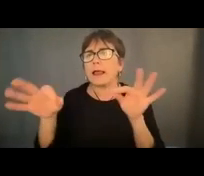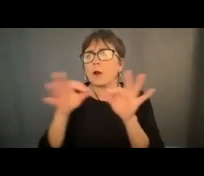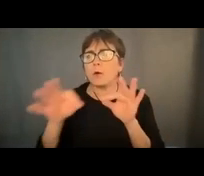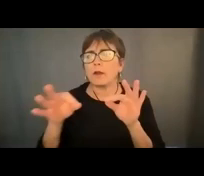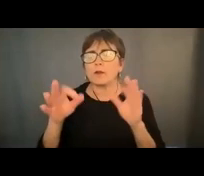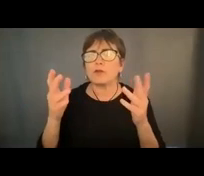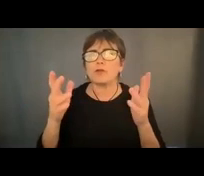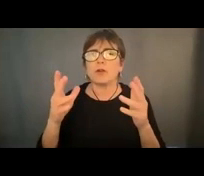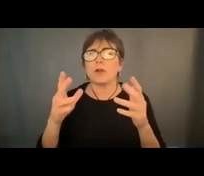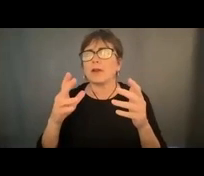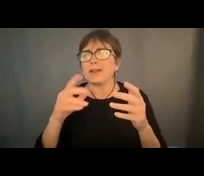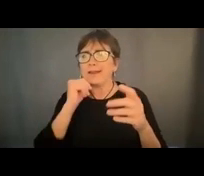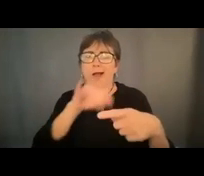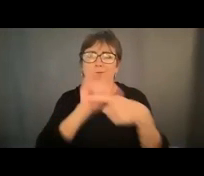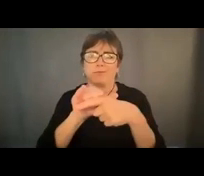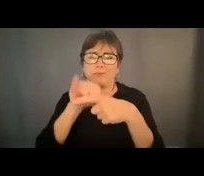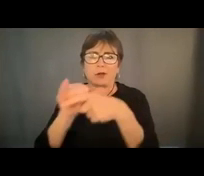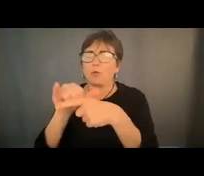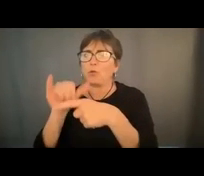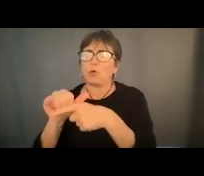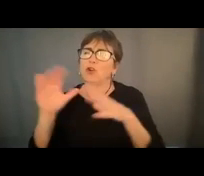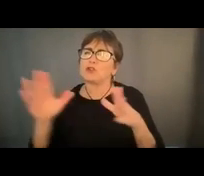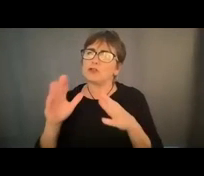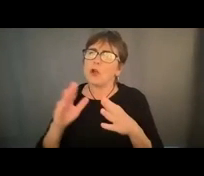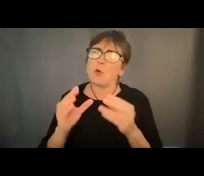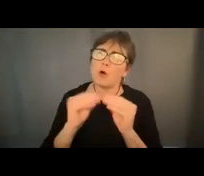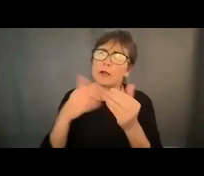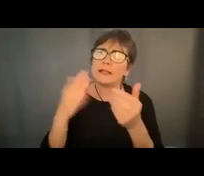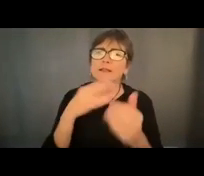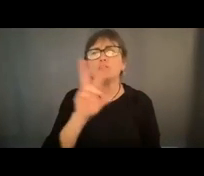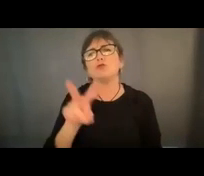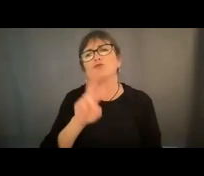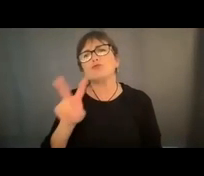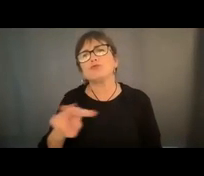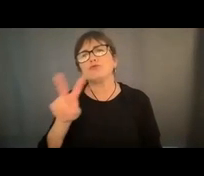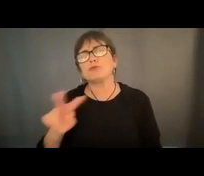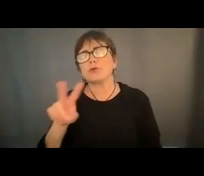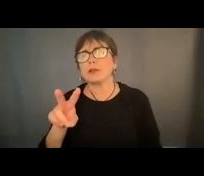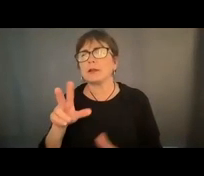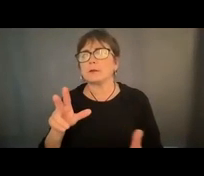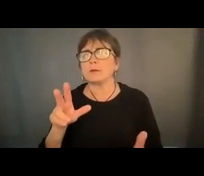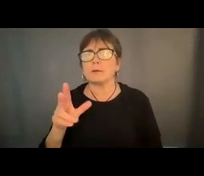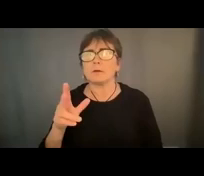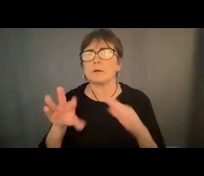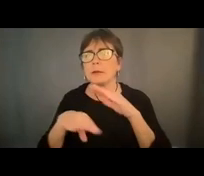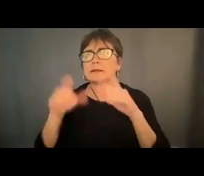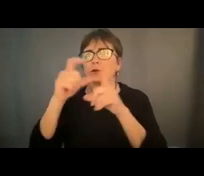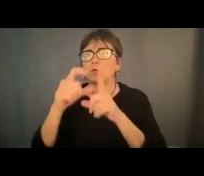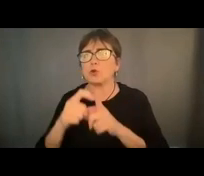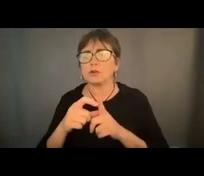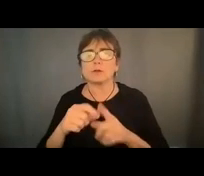no more than a 5th grade reading level, so that everyone can read it. This is our